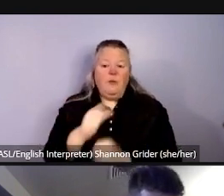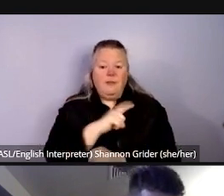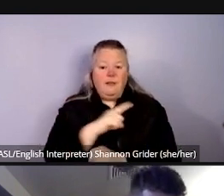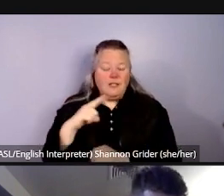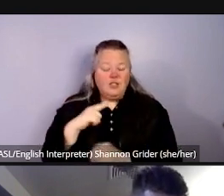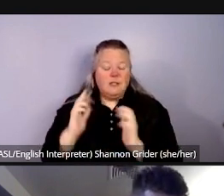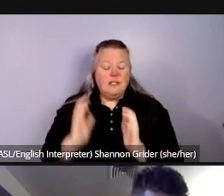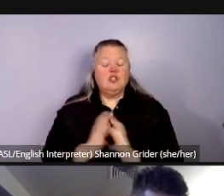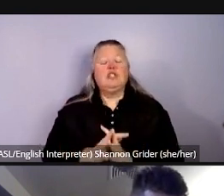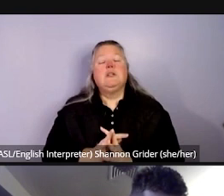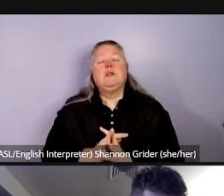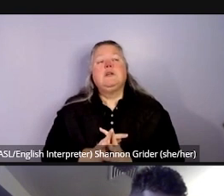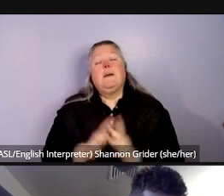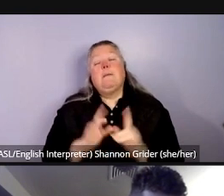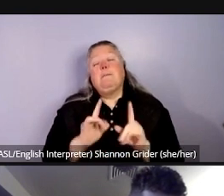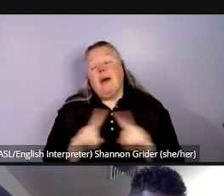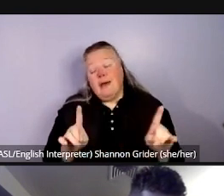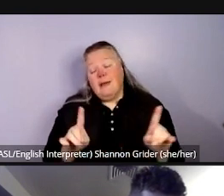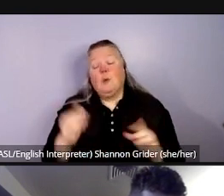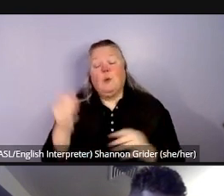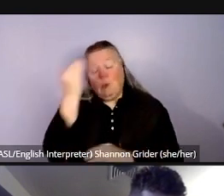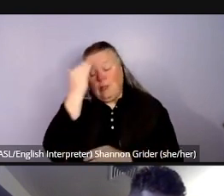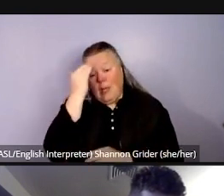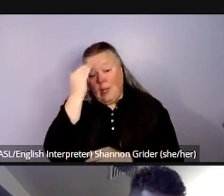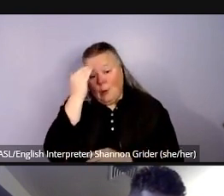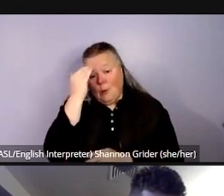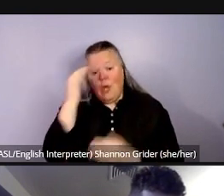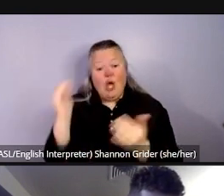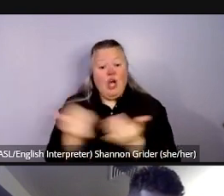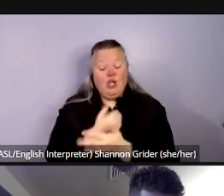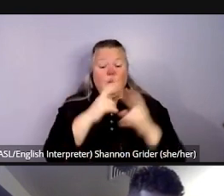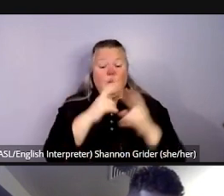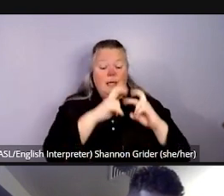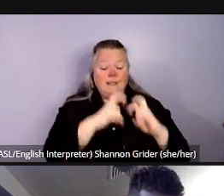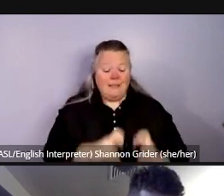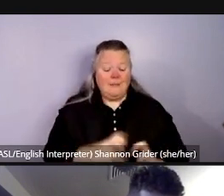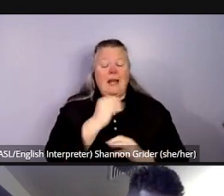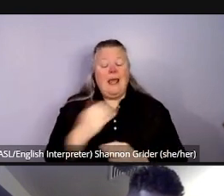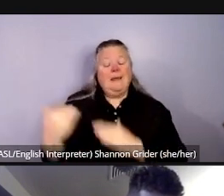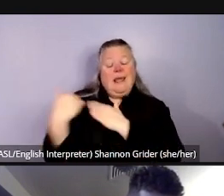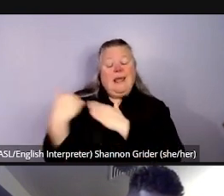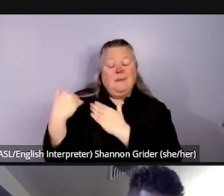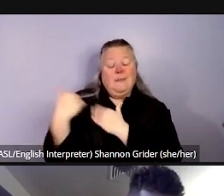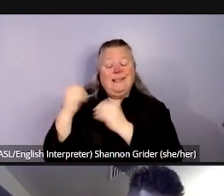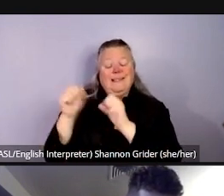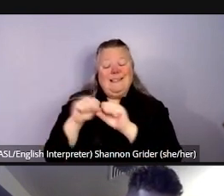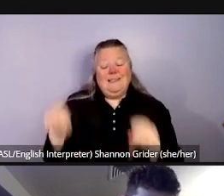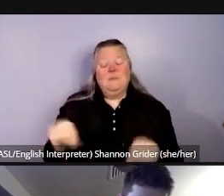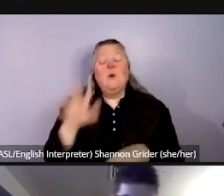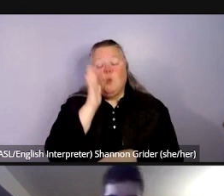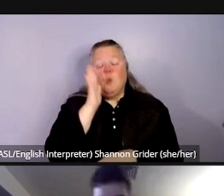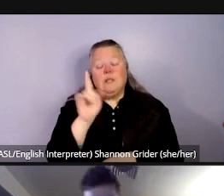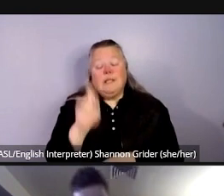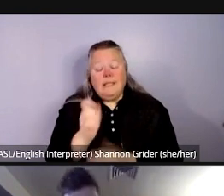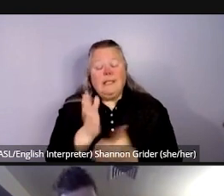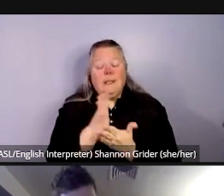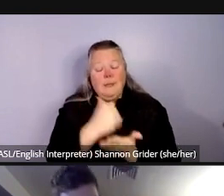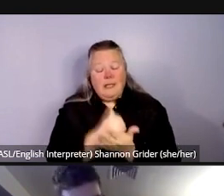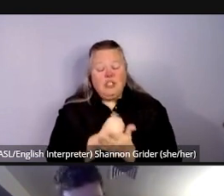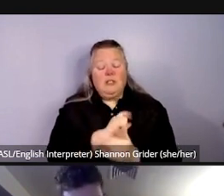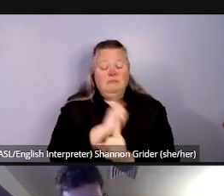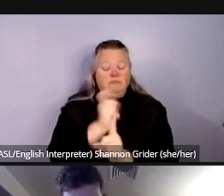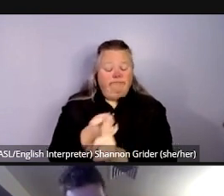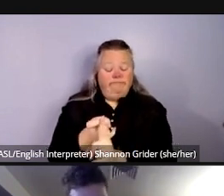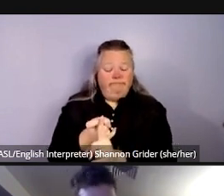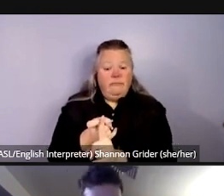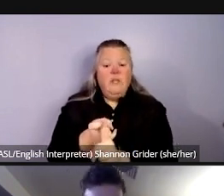that likely a new assessment and accountability system will need a budget appropriation. And so it will